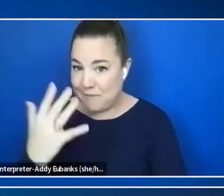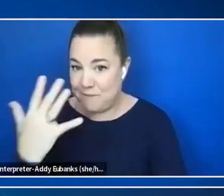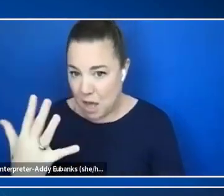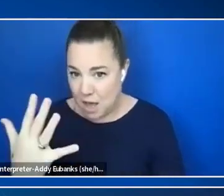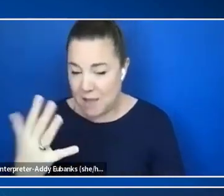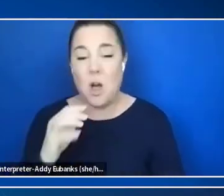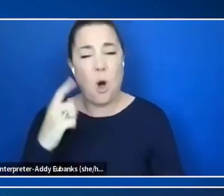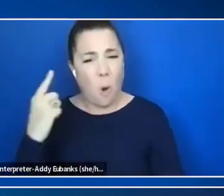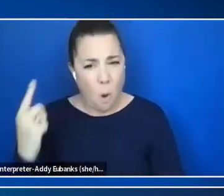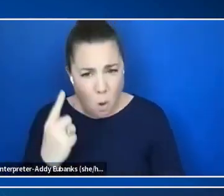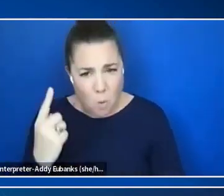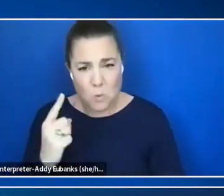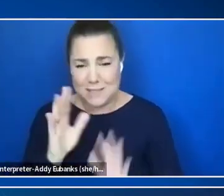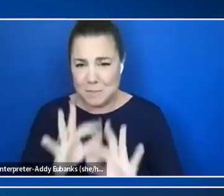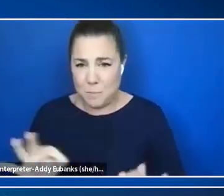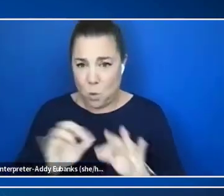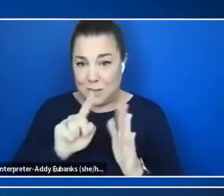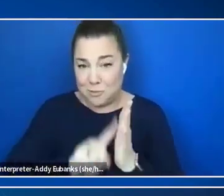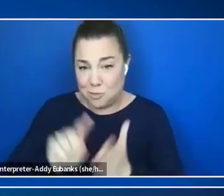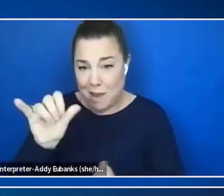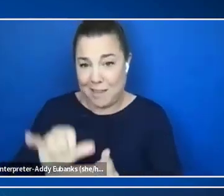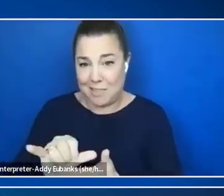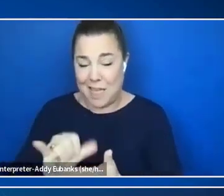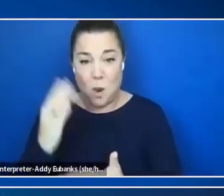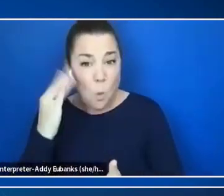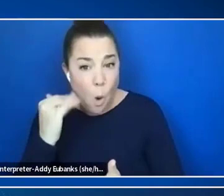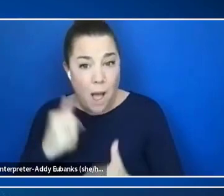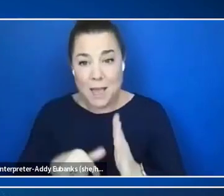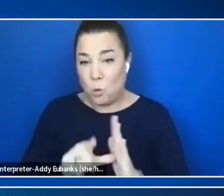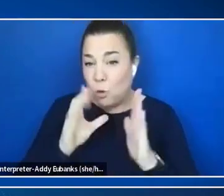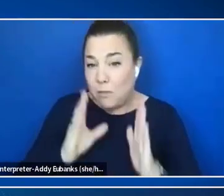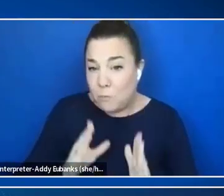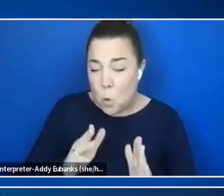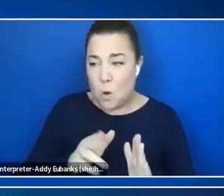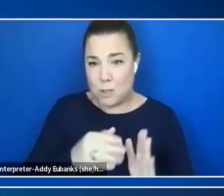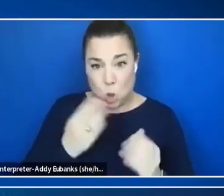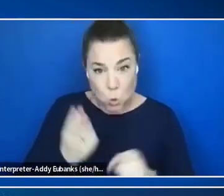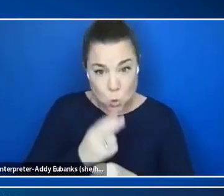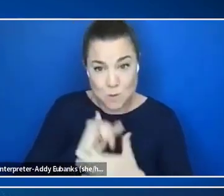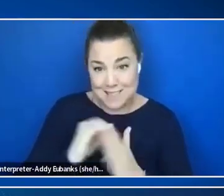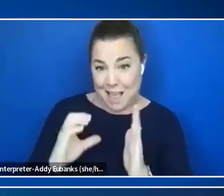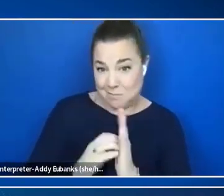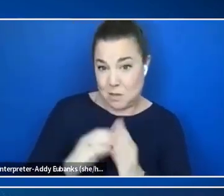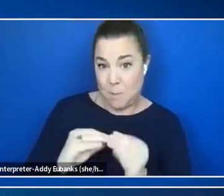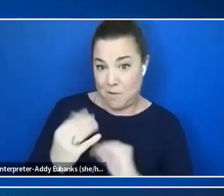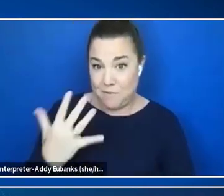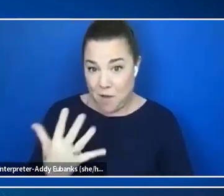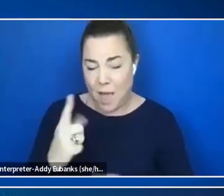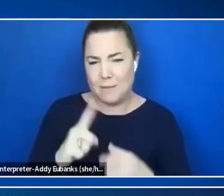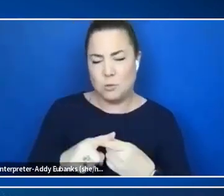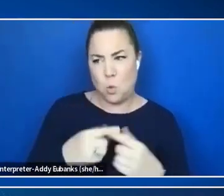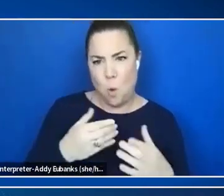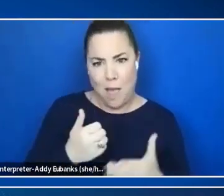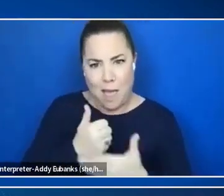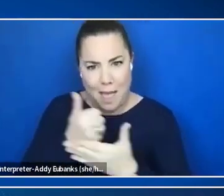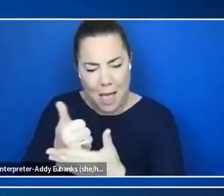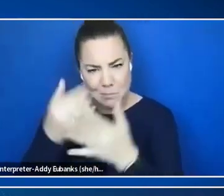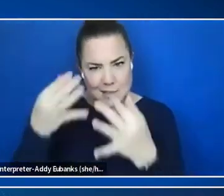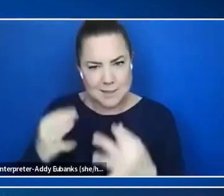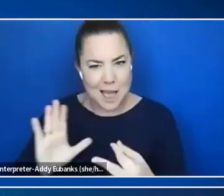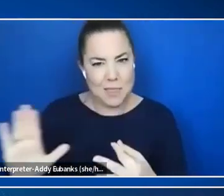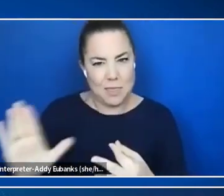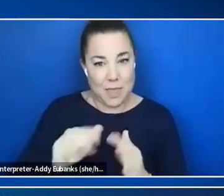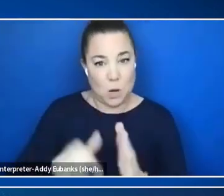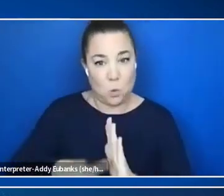the reviewers are going to use to guide their review. So whether it's the current version or new version, I would say always look at